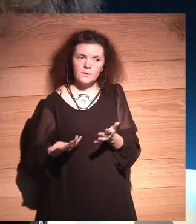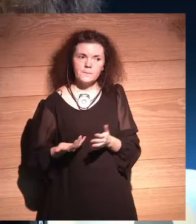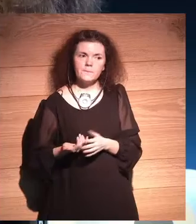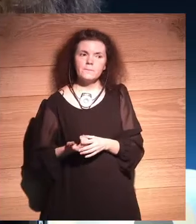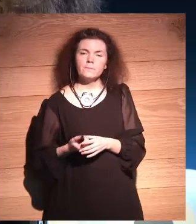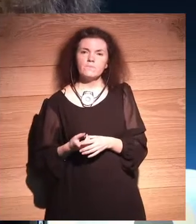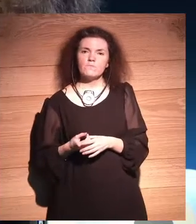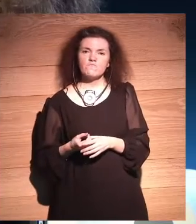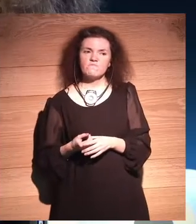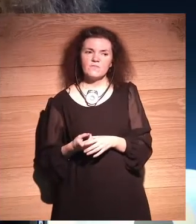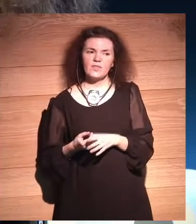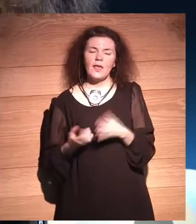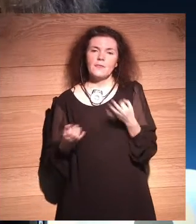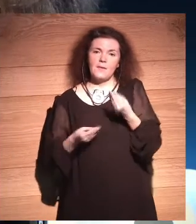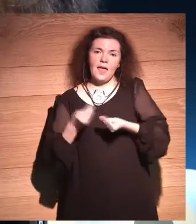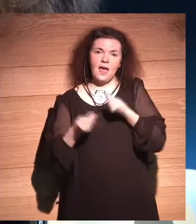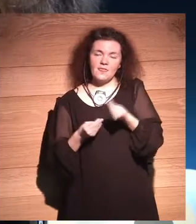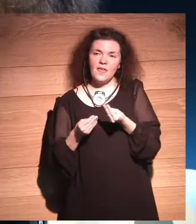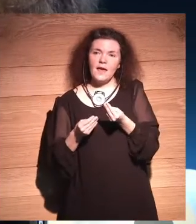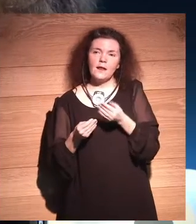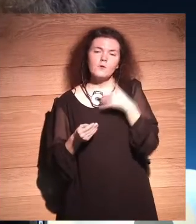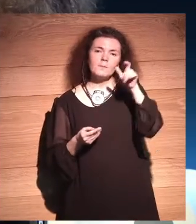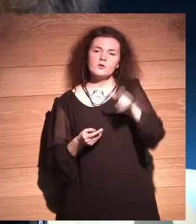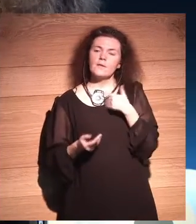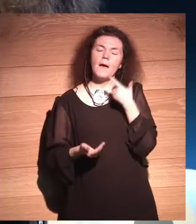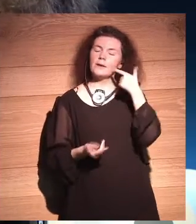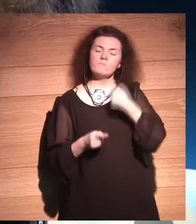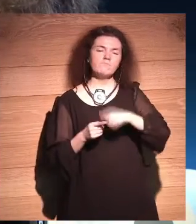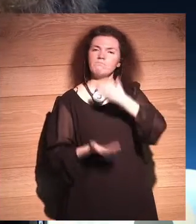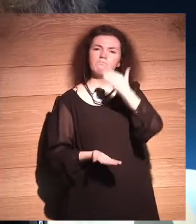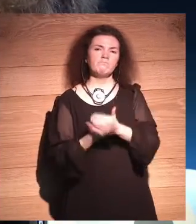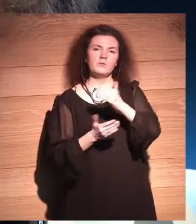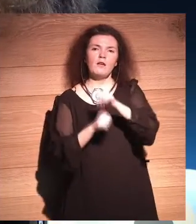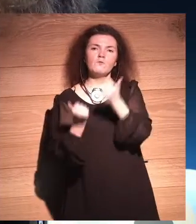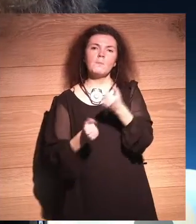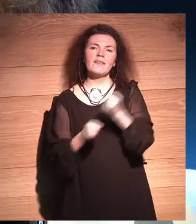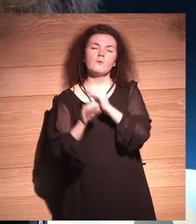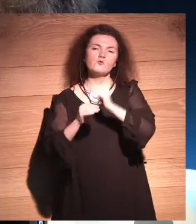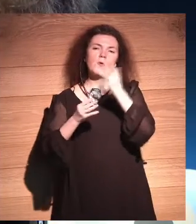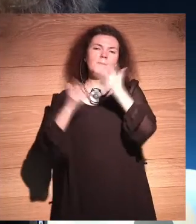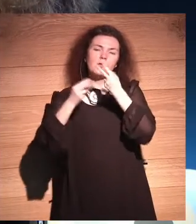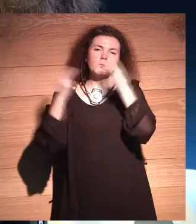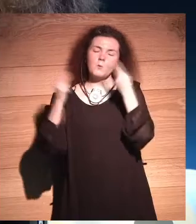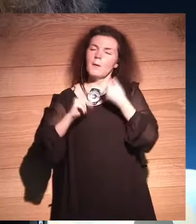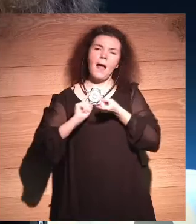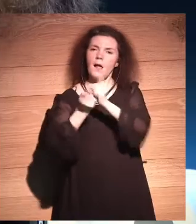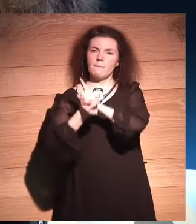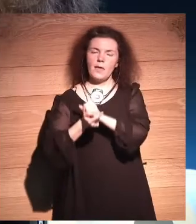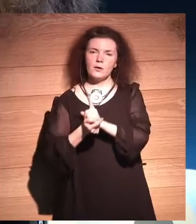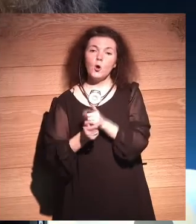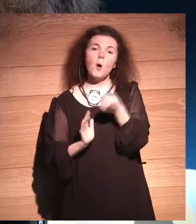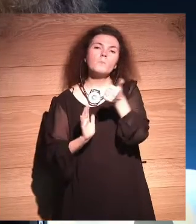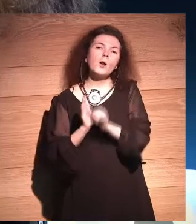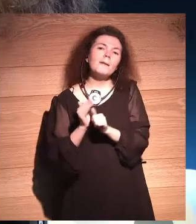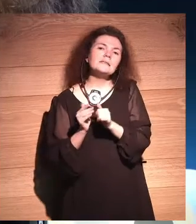claro, because change always generates resistances. It has to be done top down, and someone is going to change the way that